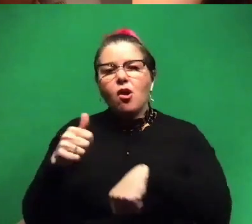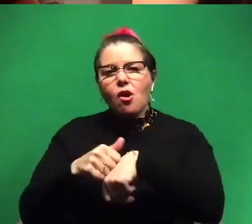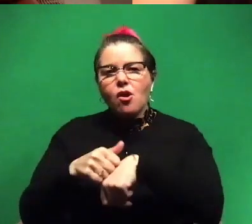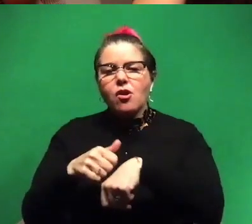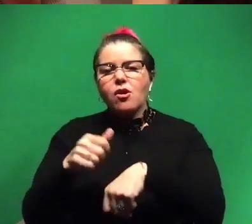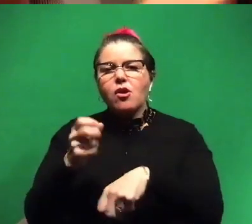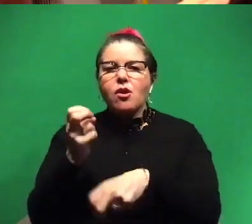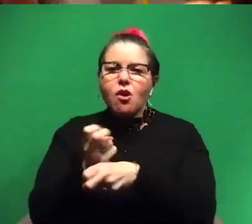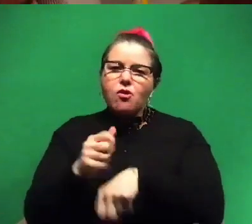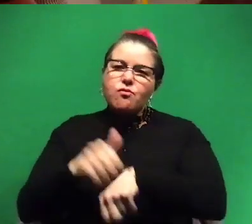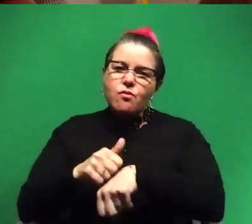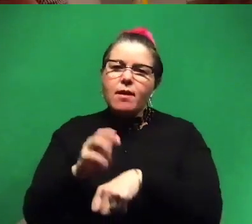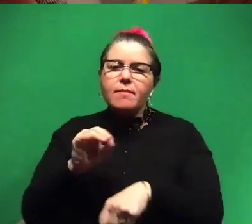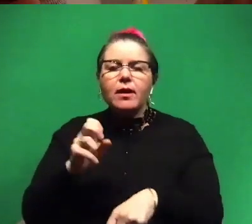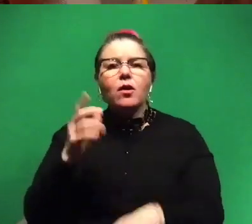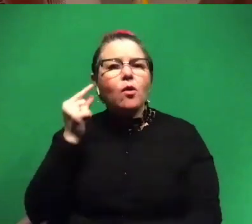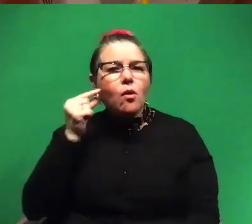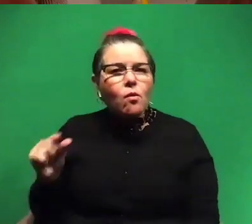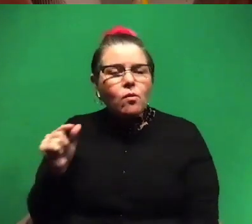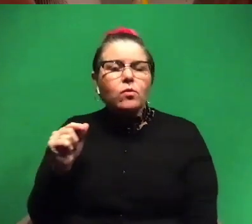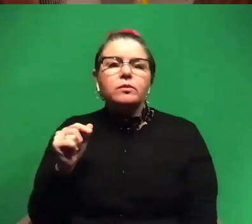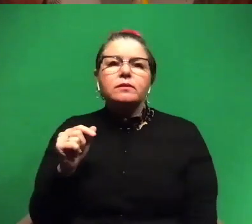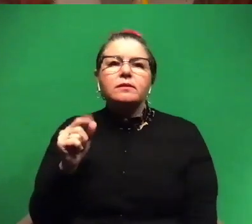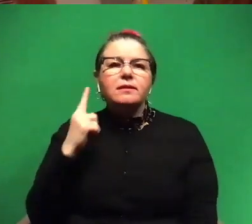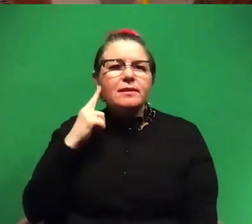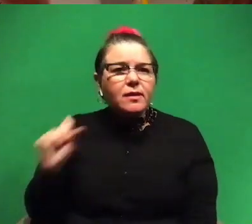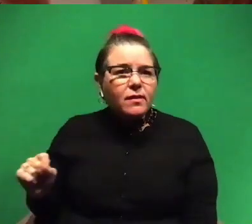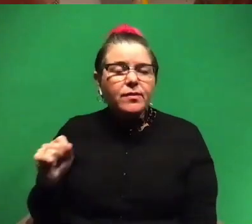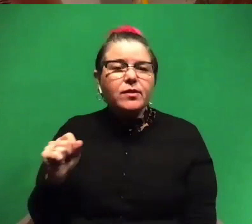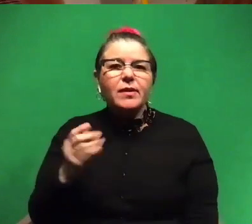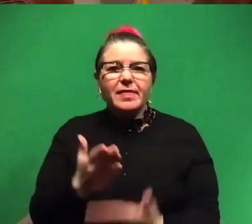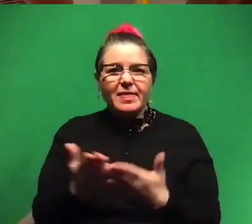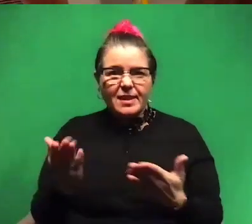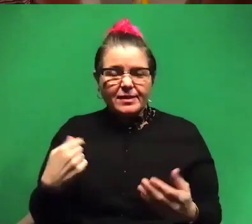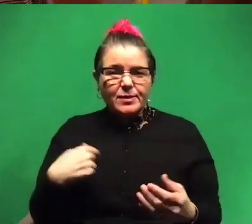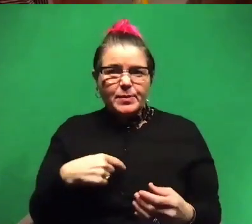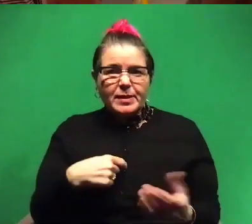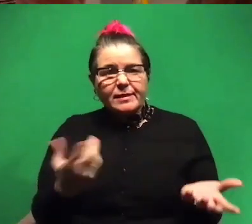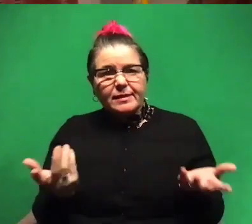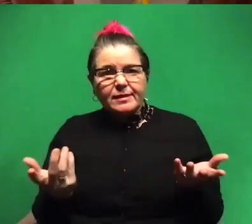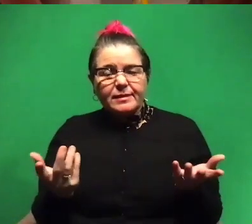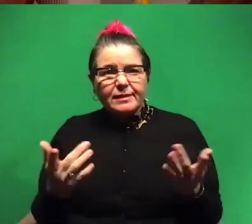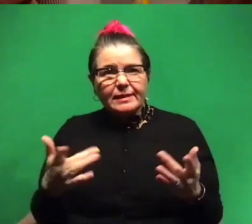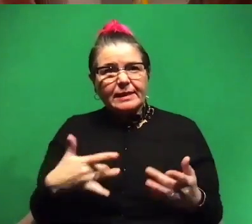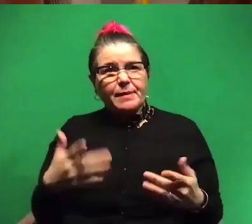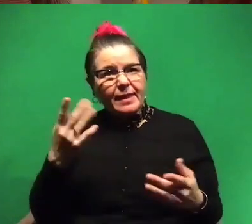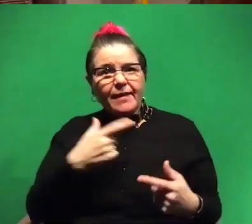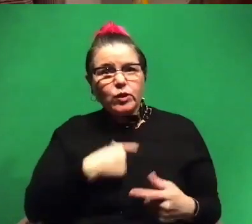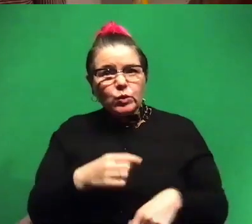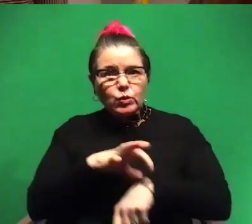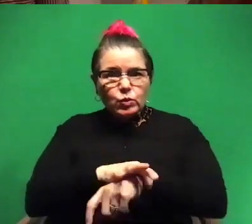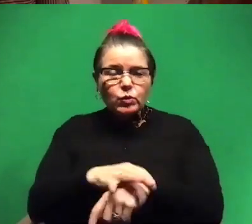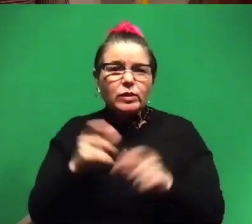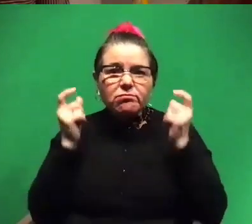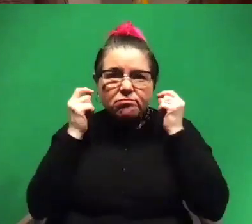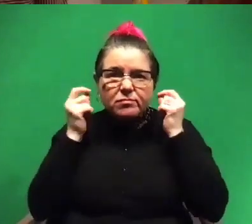so like things like gold, even silver, so things that we like, you know, generally think of as jewelry, can have a lot of kind